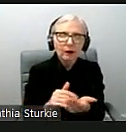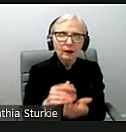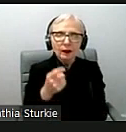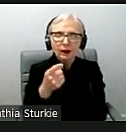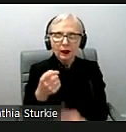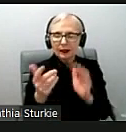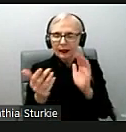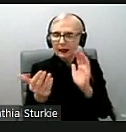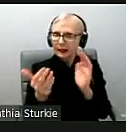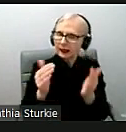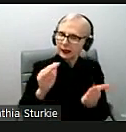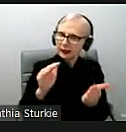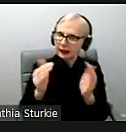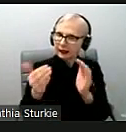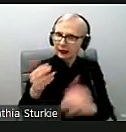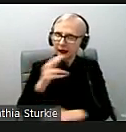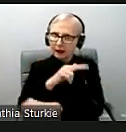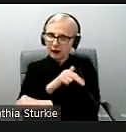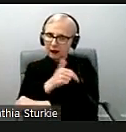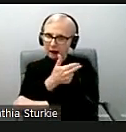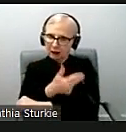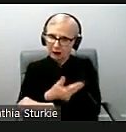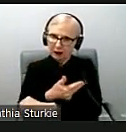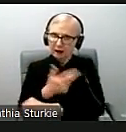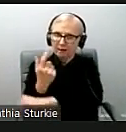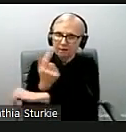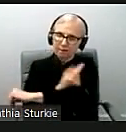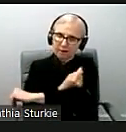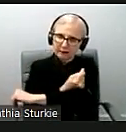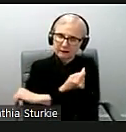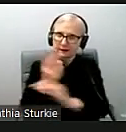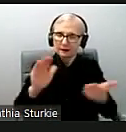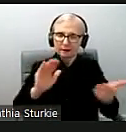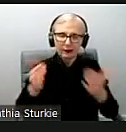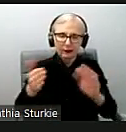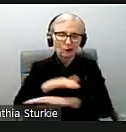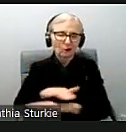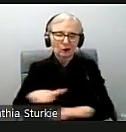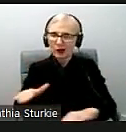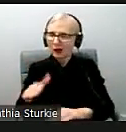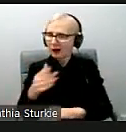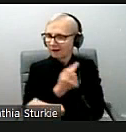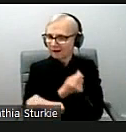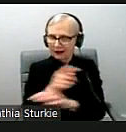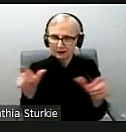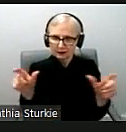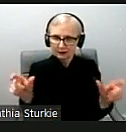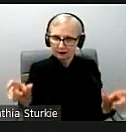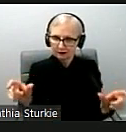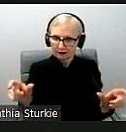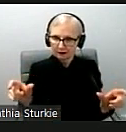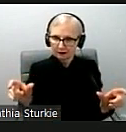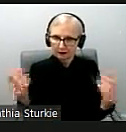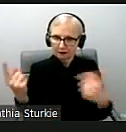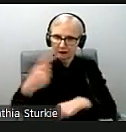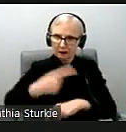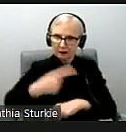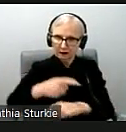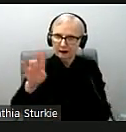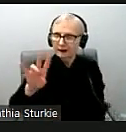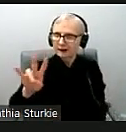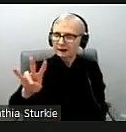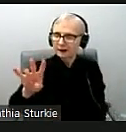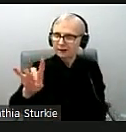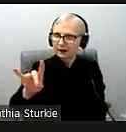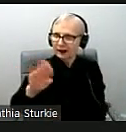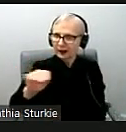compare, the hospitalizations vaccinated versus unvaccinated. And as of today, 78%